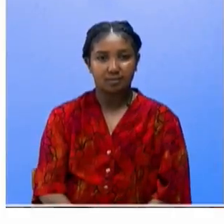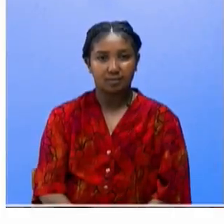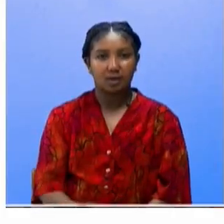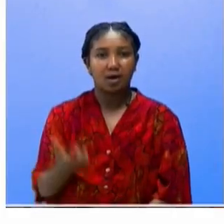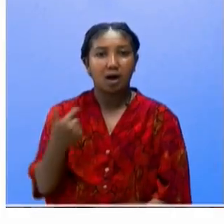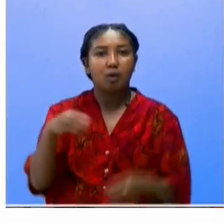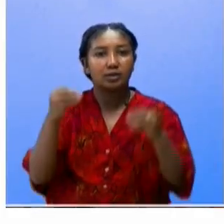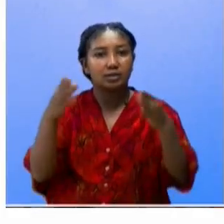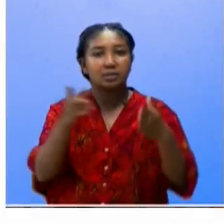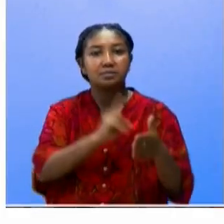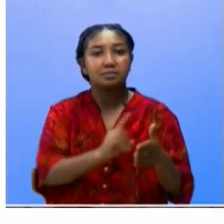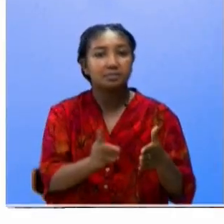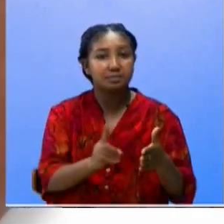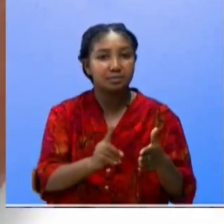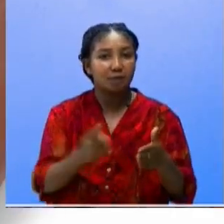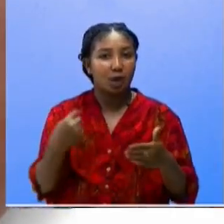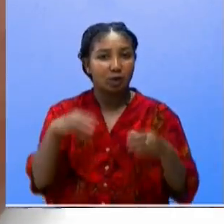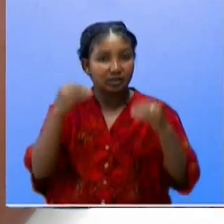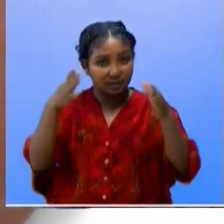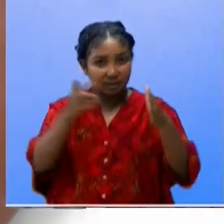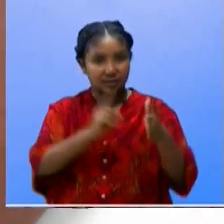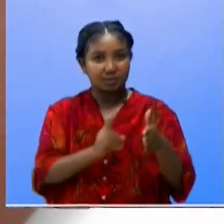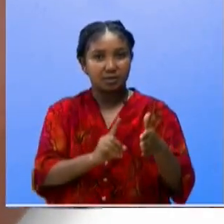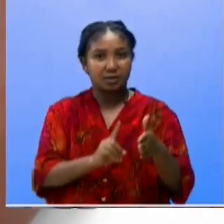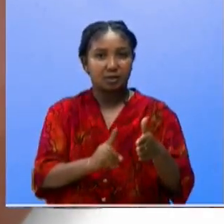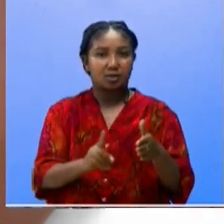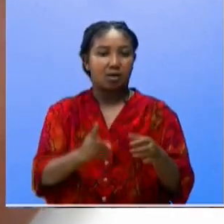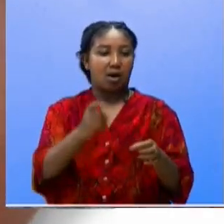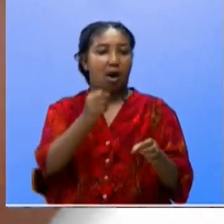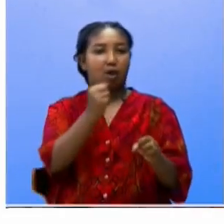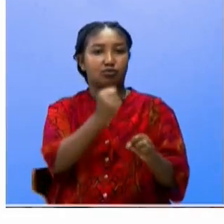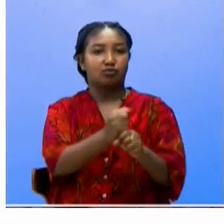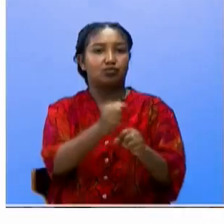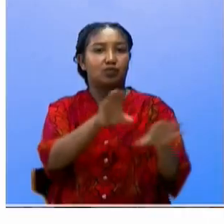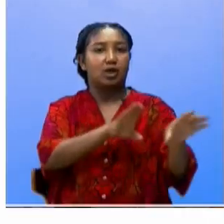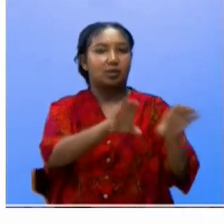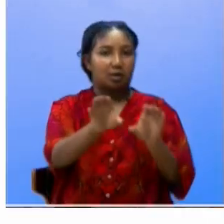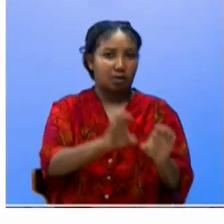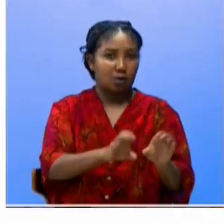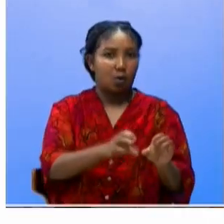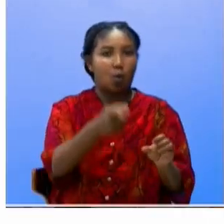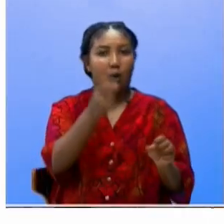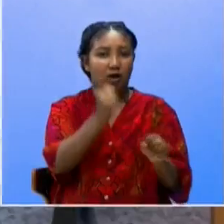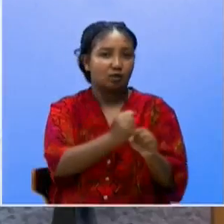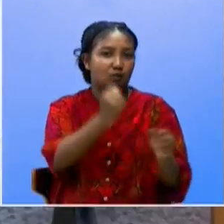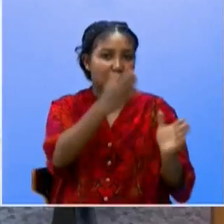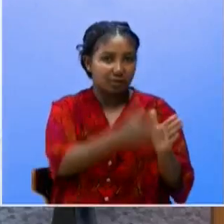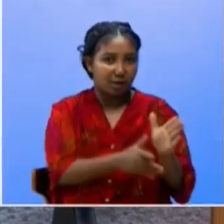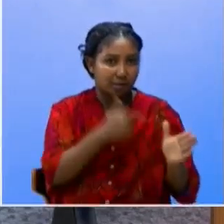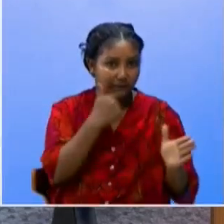our teacher is what? The doer, okay? The doer of the action.